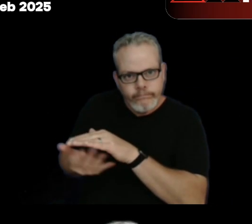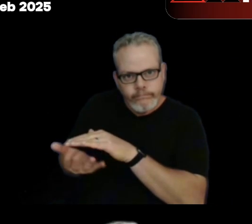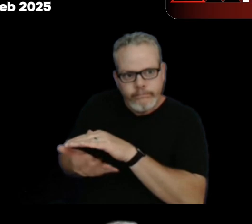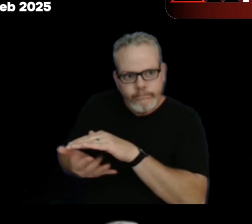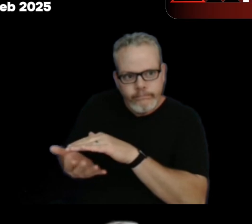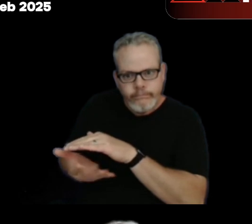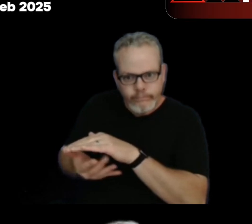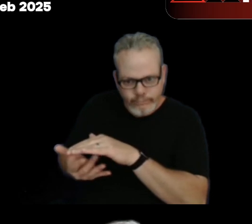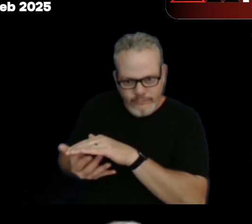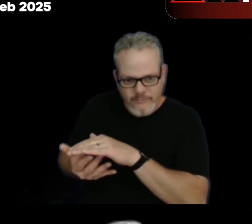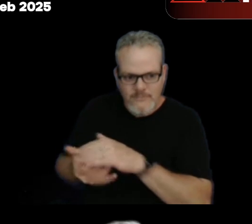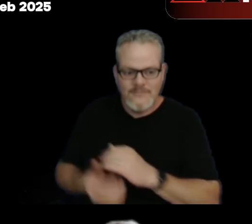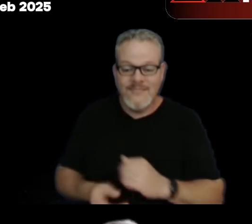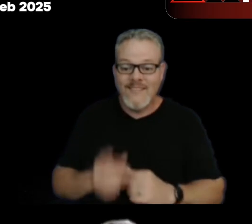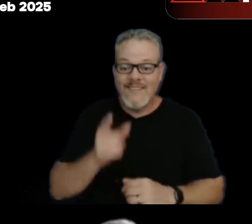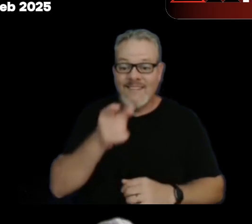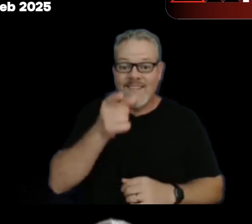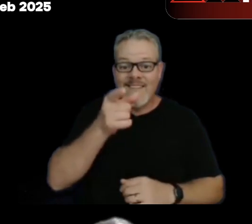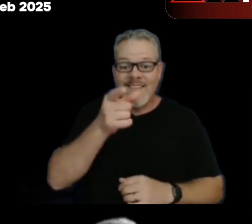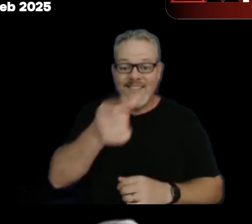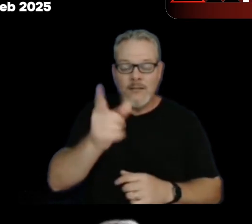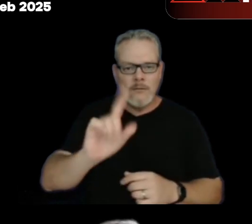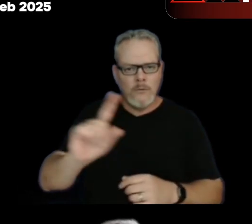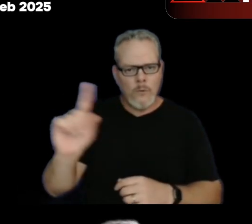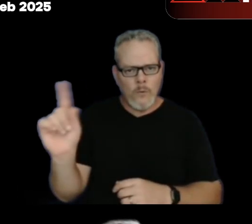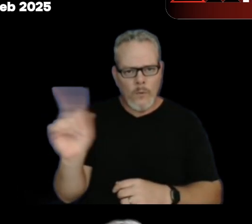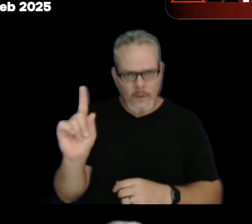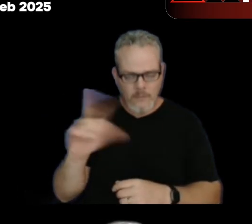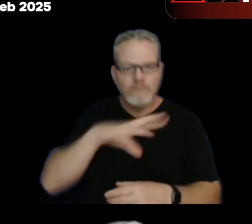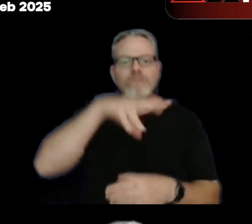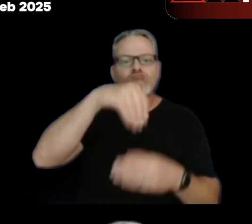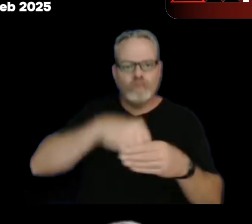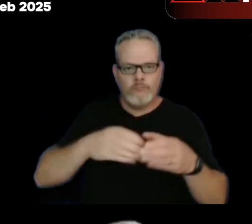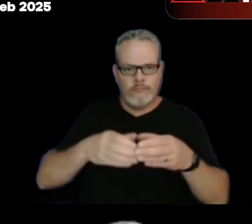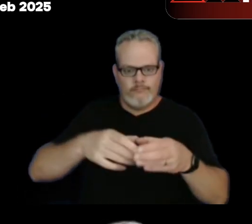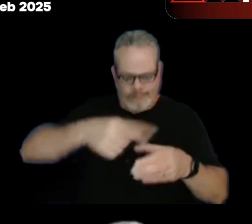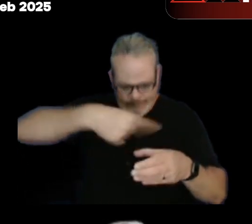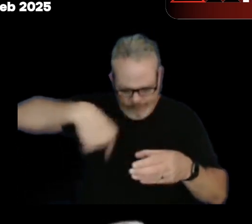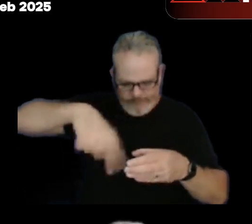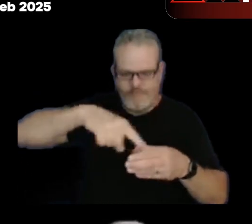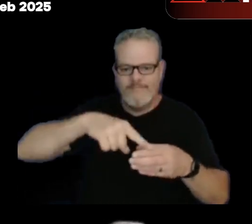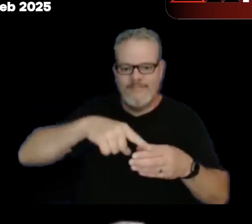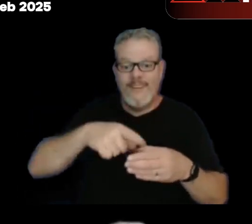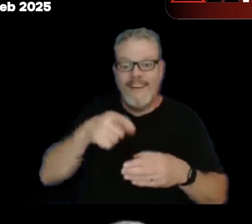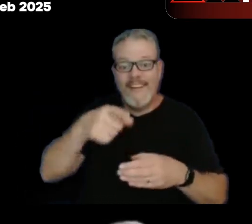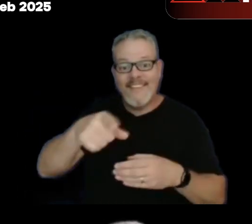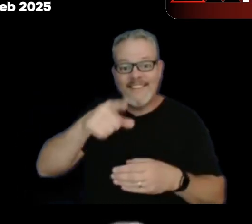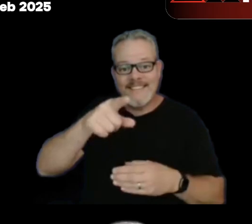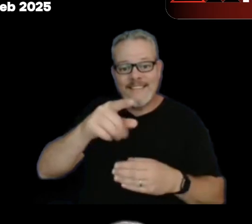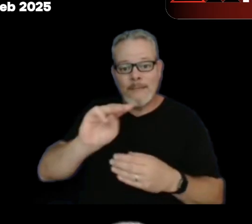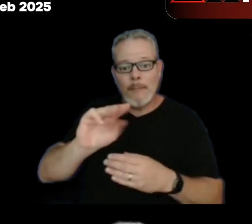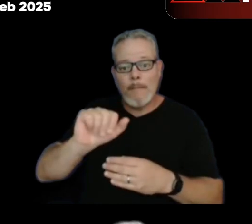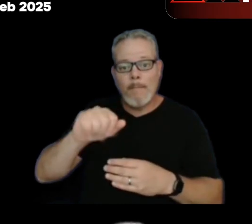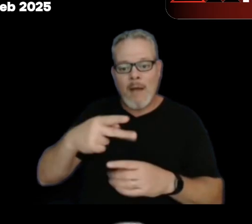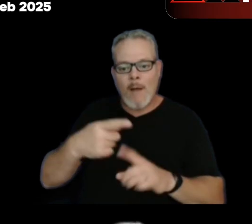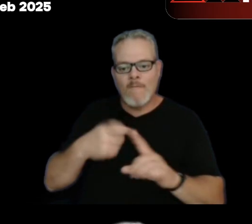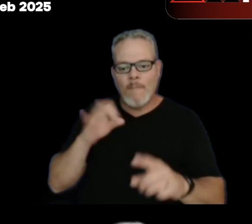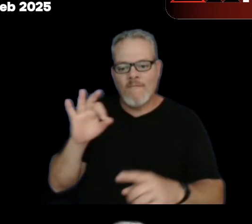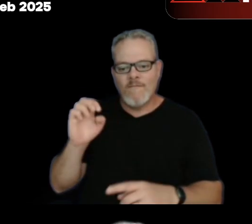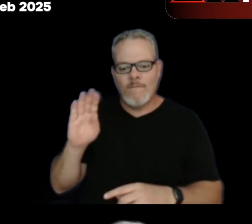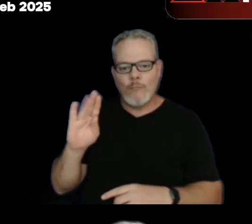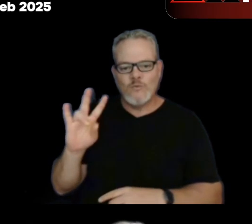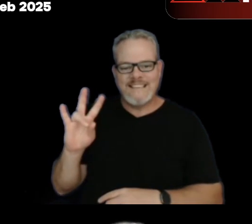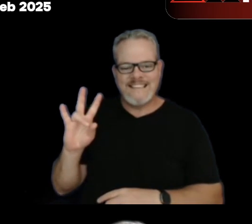Now, this is all located within Kilauea caldera. This February 7th map, during a pause, shows the location